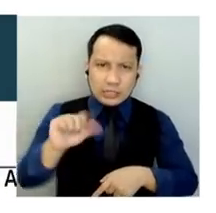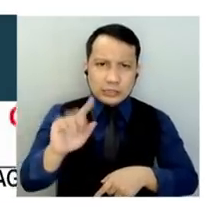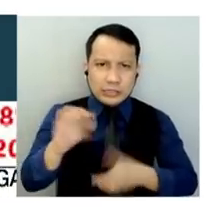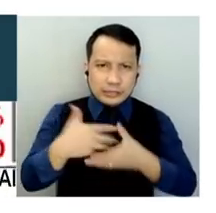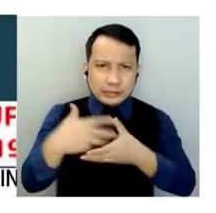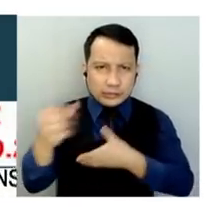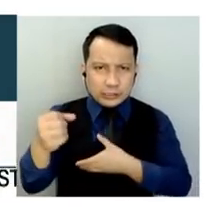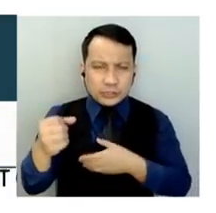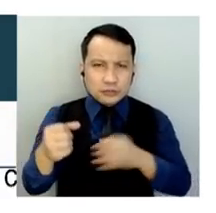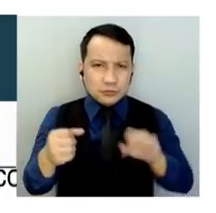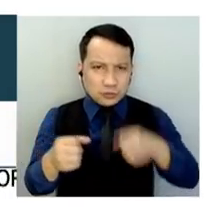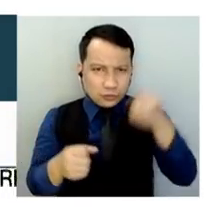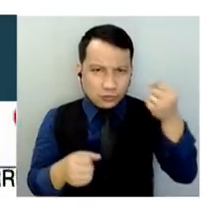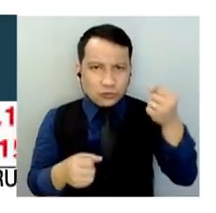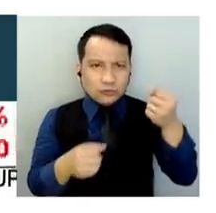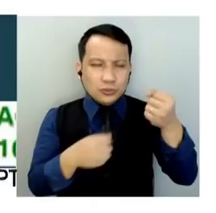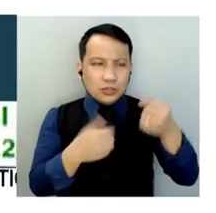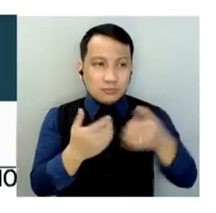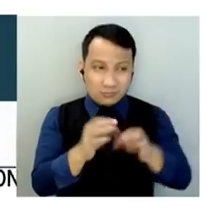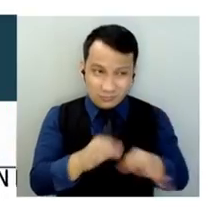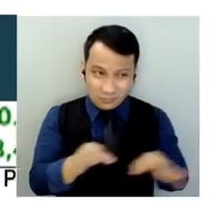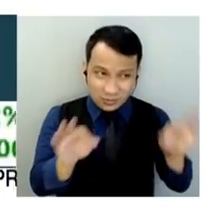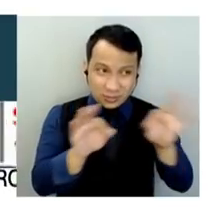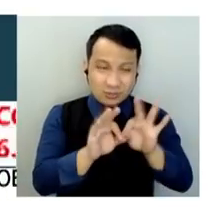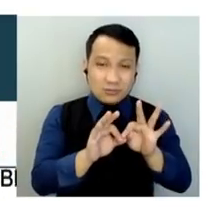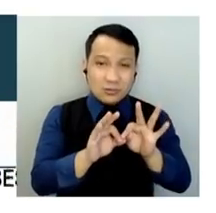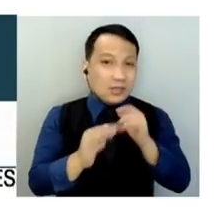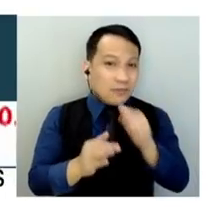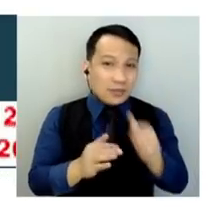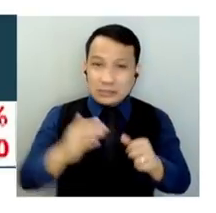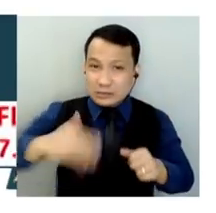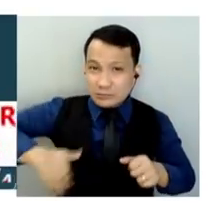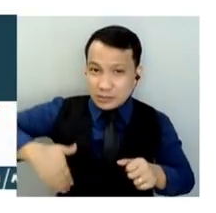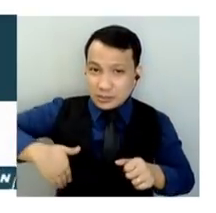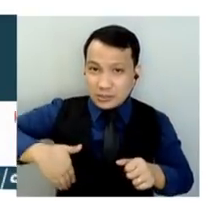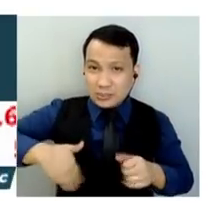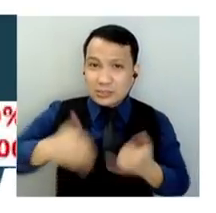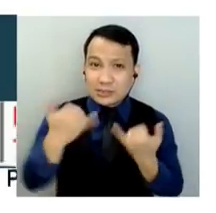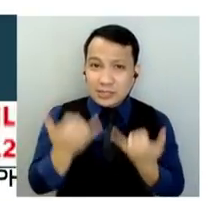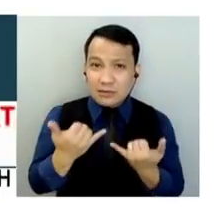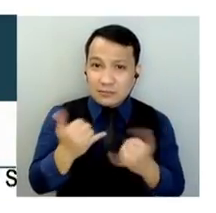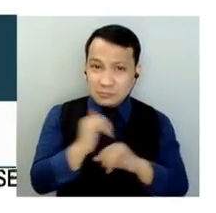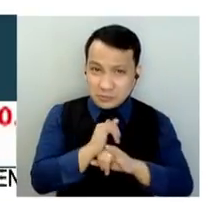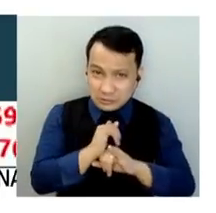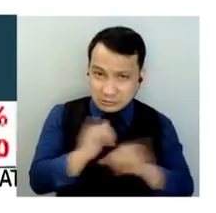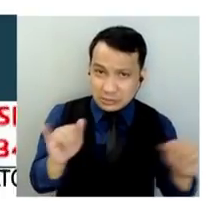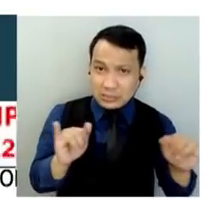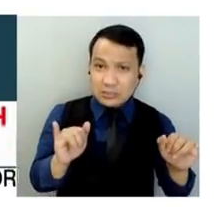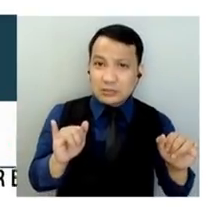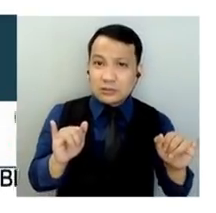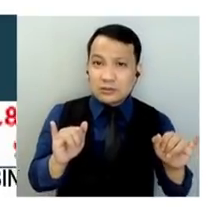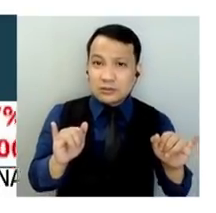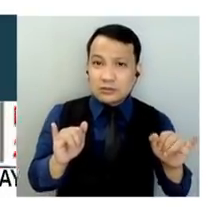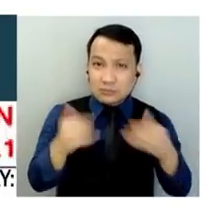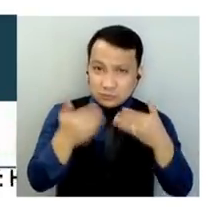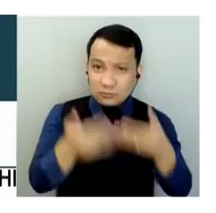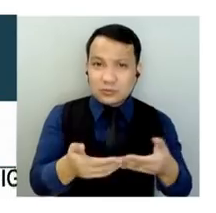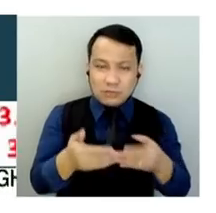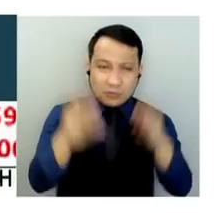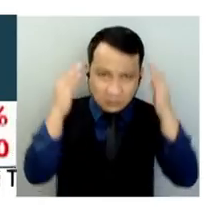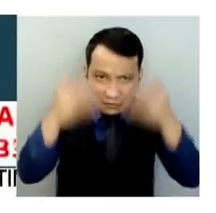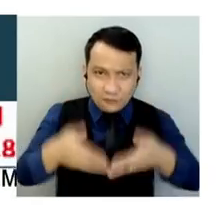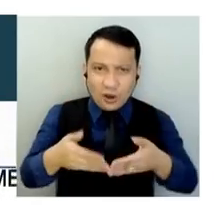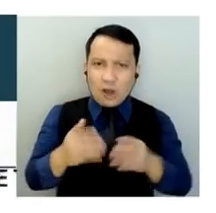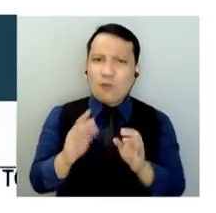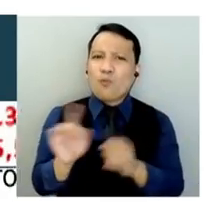you know that the recovery shouldn't happen late, but should be happening as we speak, as we still deal with it. I mean, what